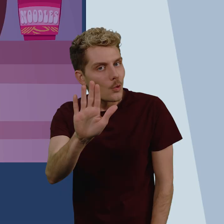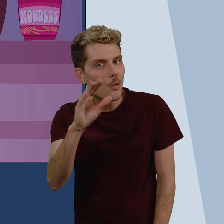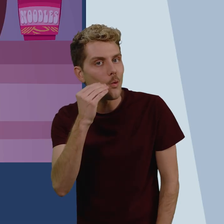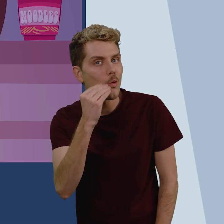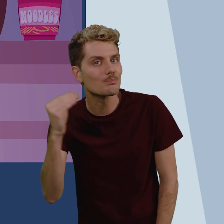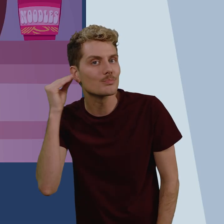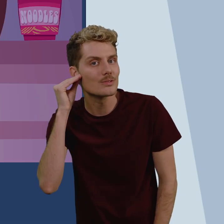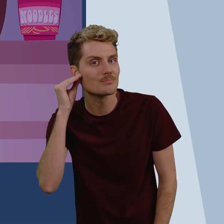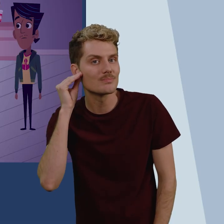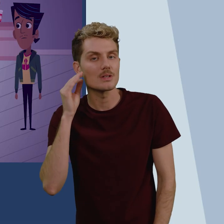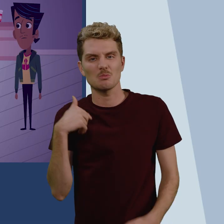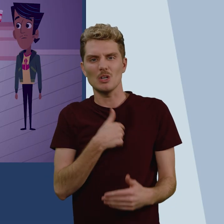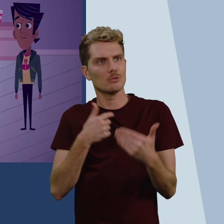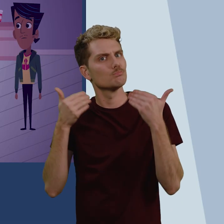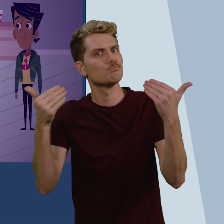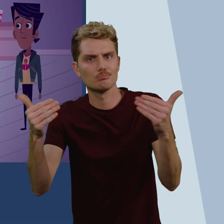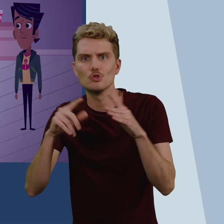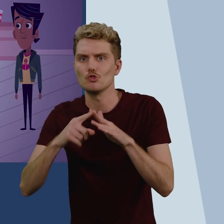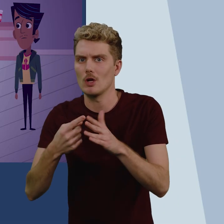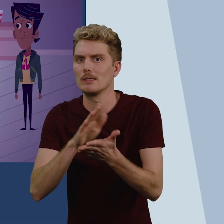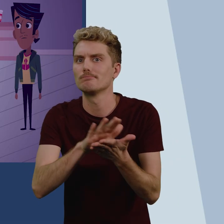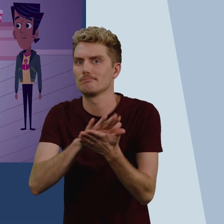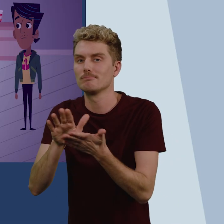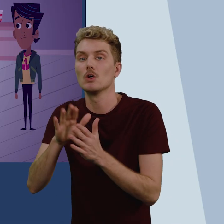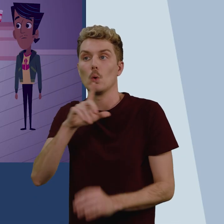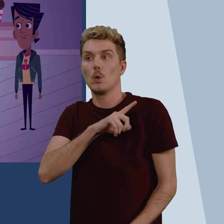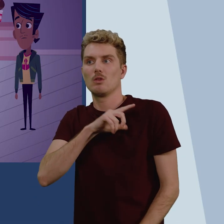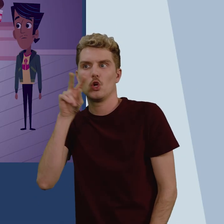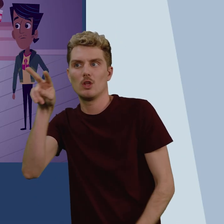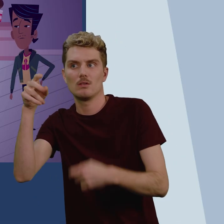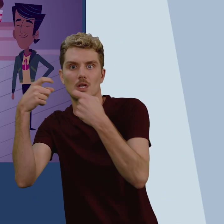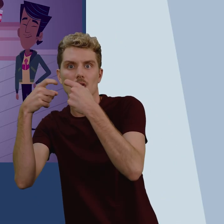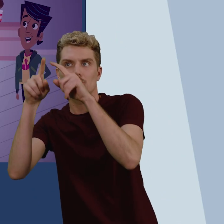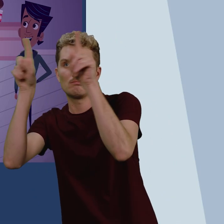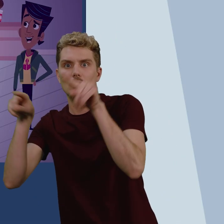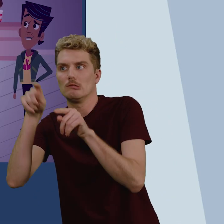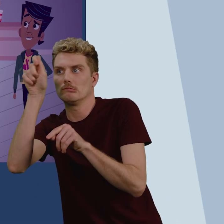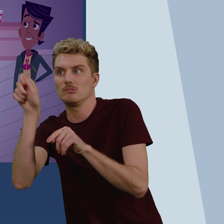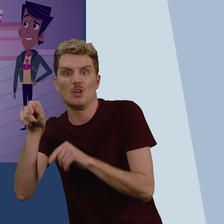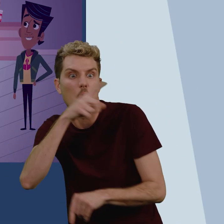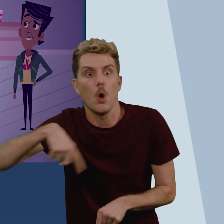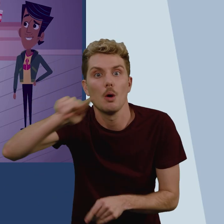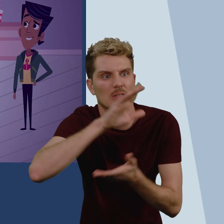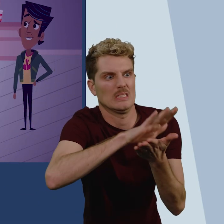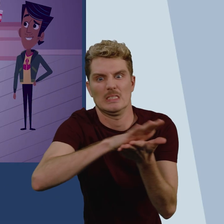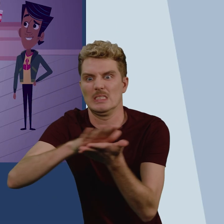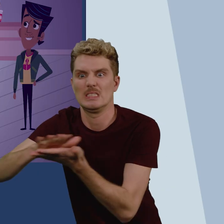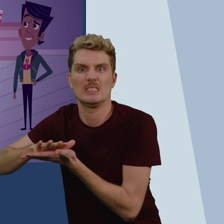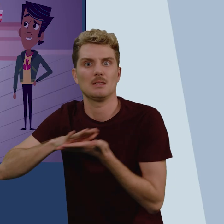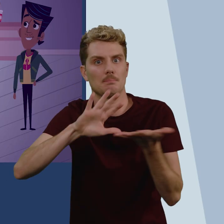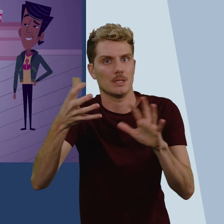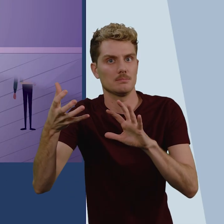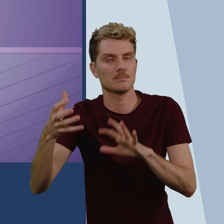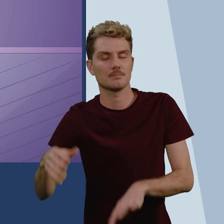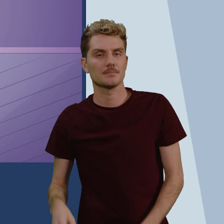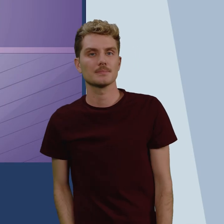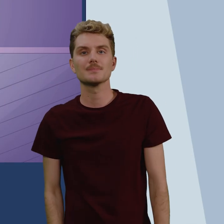is your home. So, we'd better get started. Lucas, check the breaker. The rest of you, let's clean up this